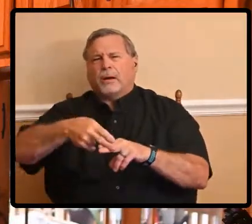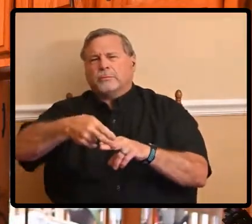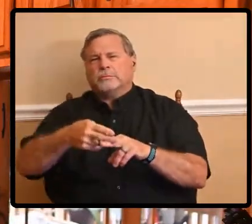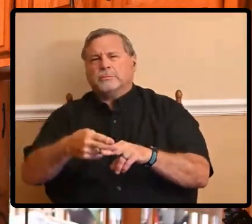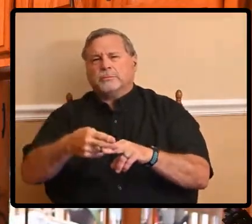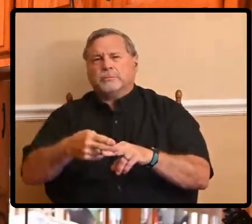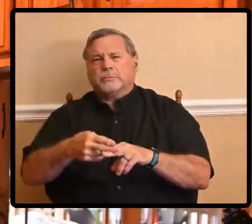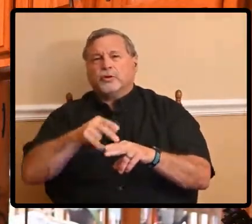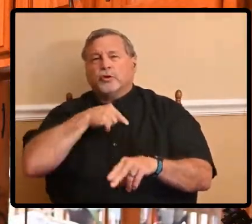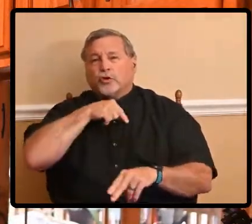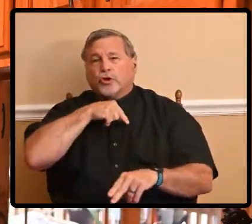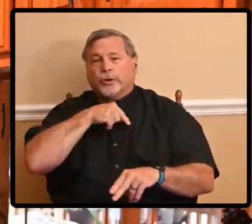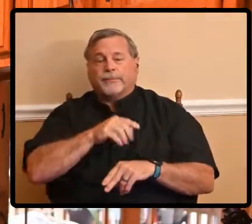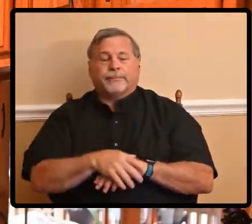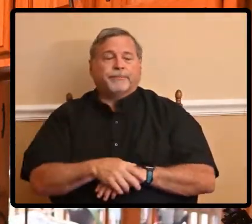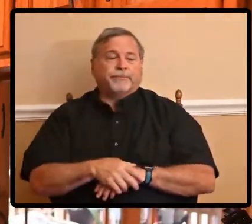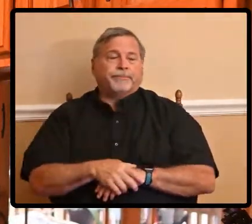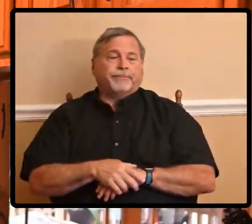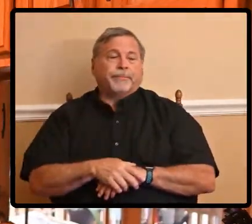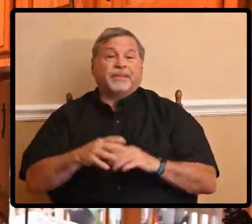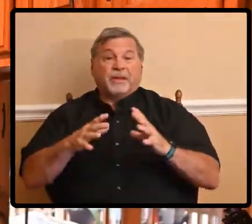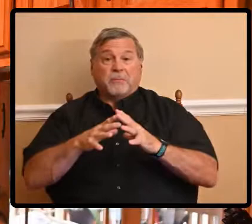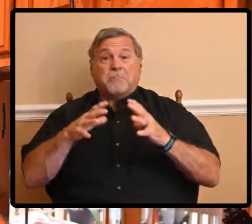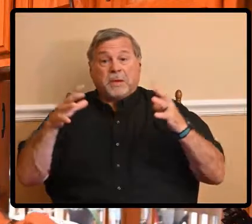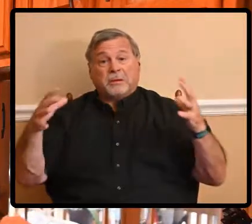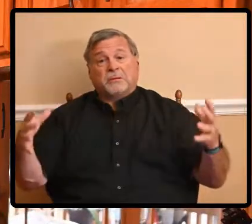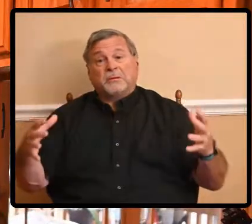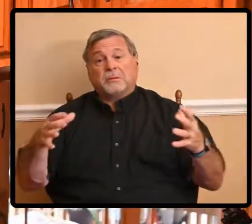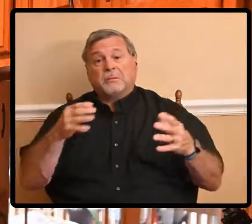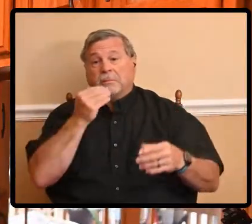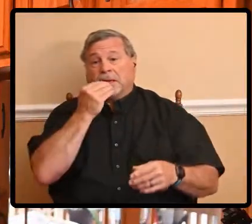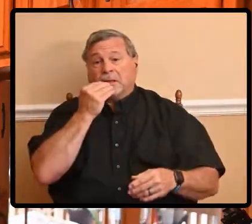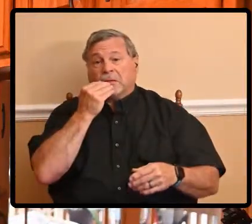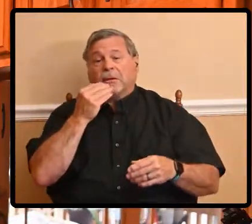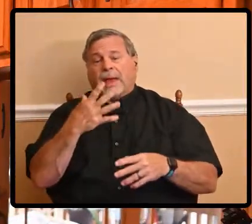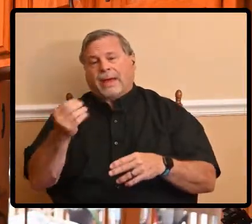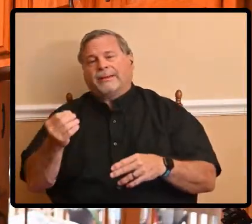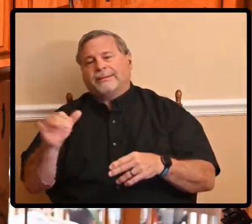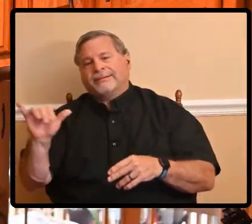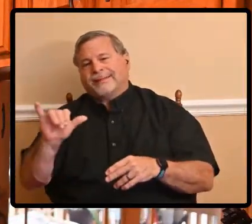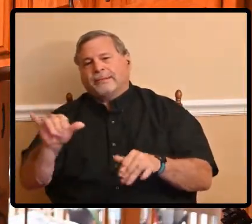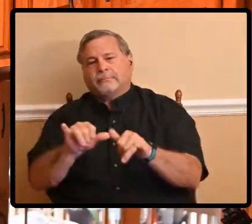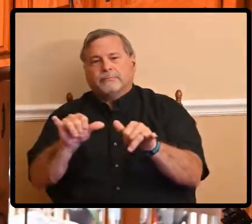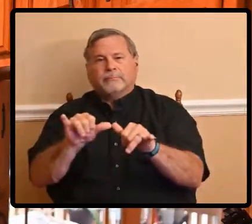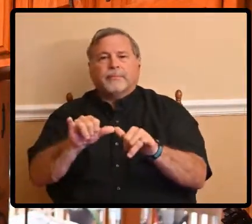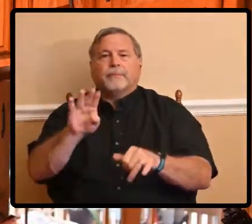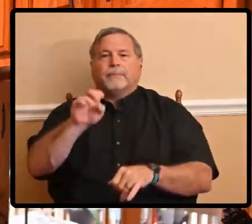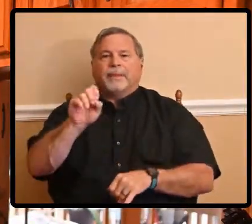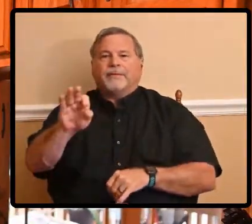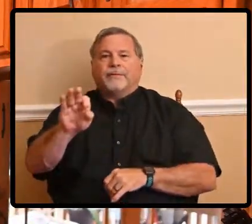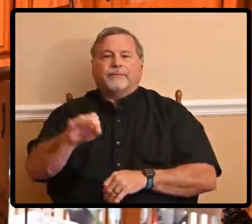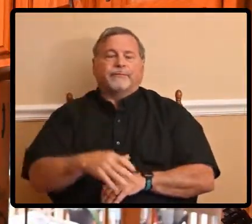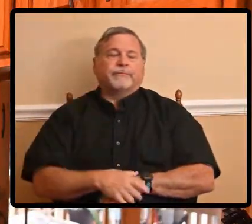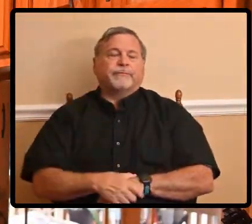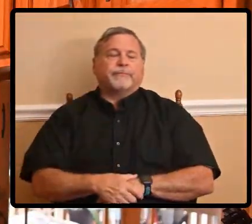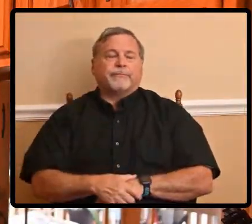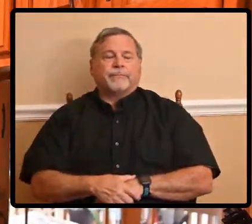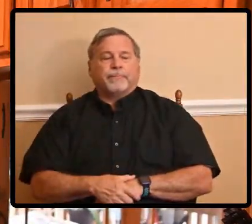turkey. Again, this is a big meal. And I'm taking about 1.5 pounds of beef.